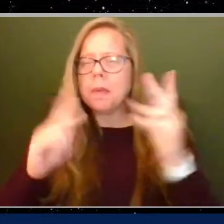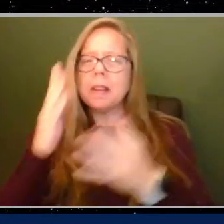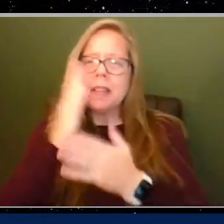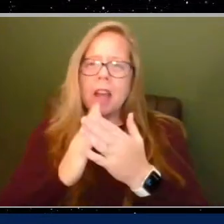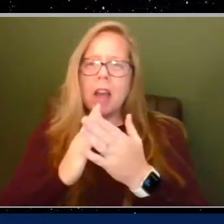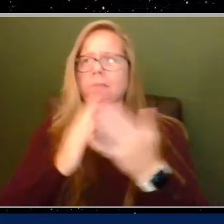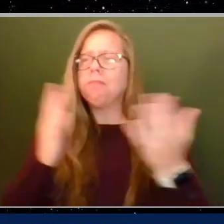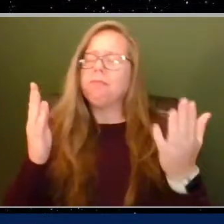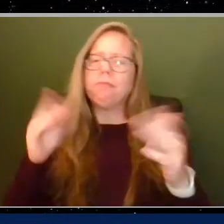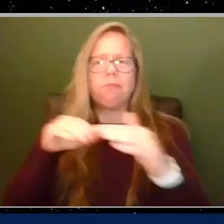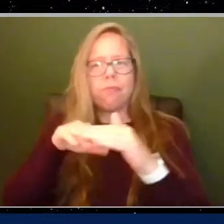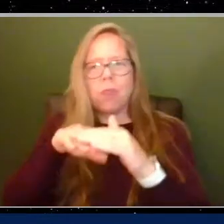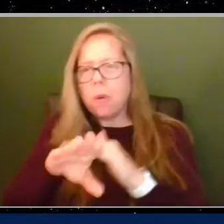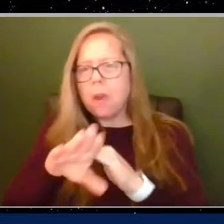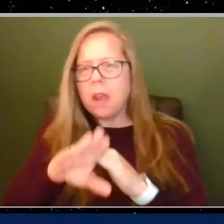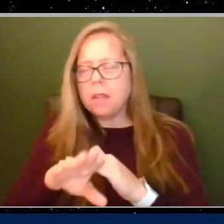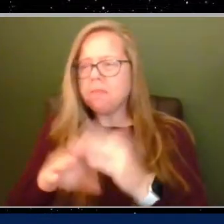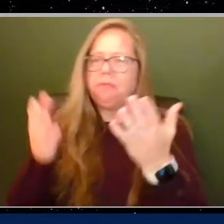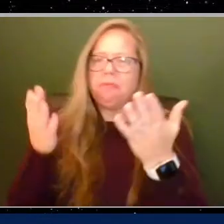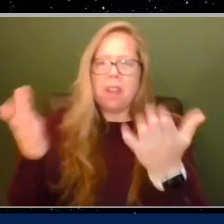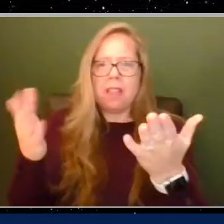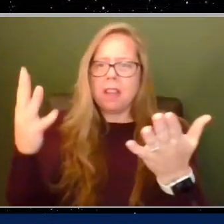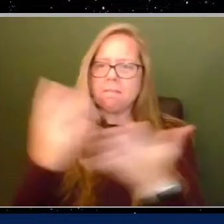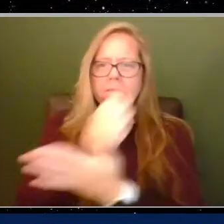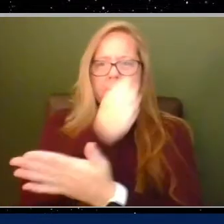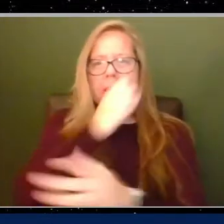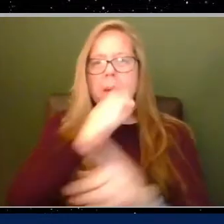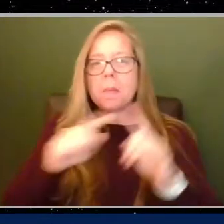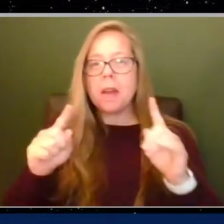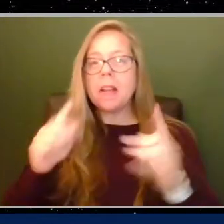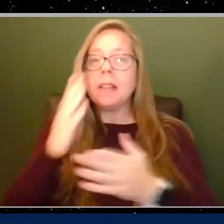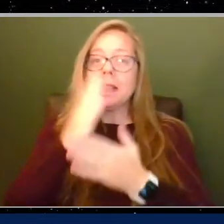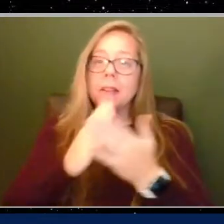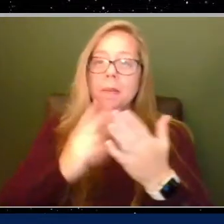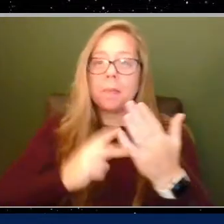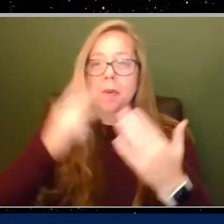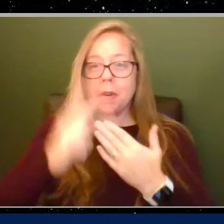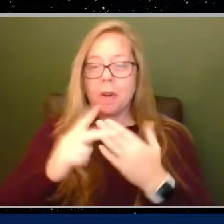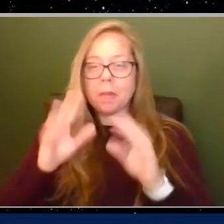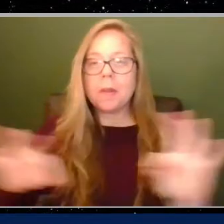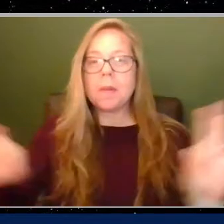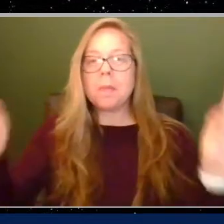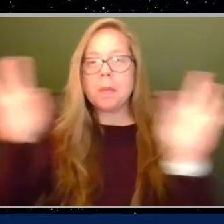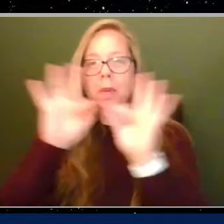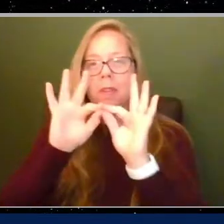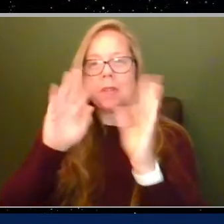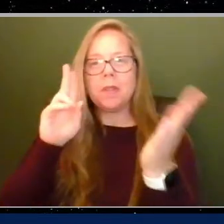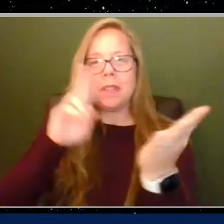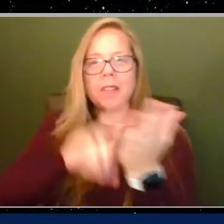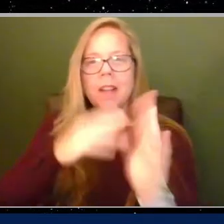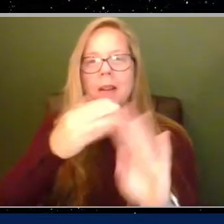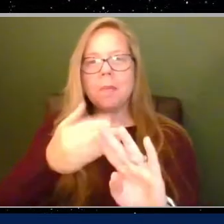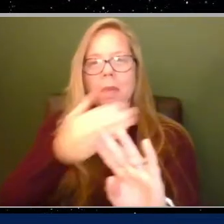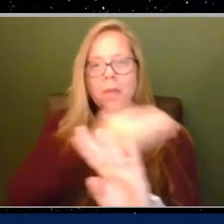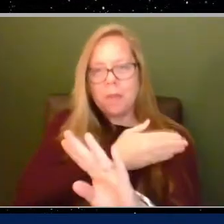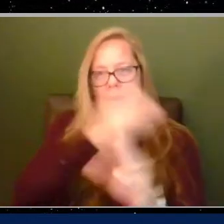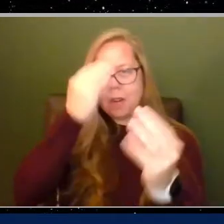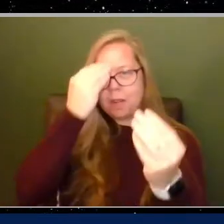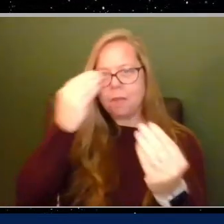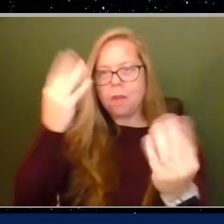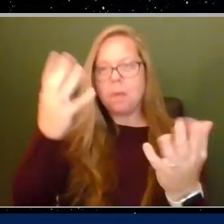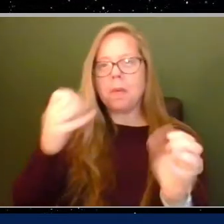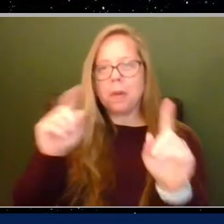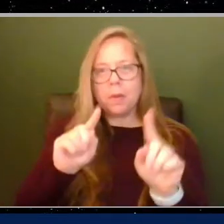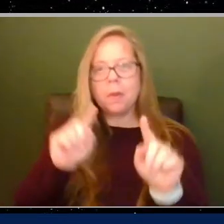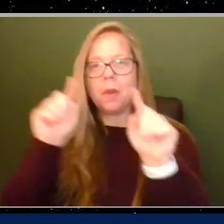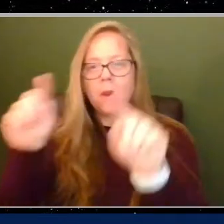advance or anything like that. But a lot of these programs you do need to sign up for, get on the list, say in advance that you want to participate, or arrange the